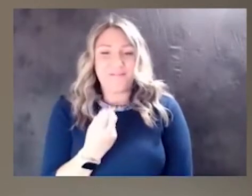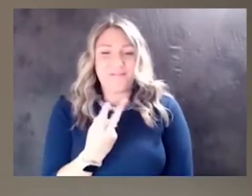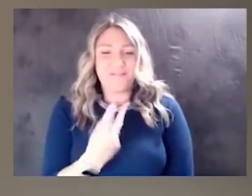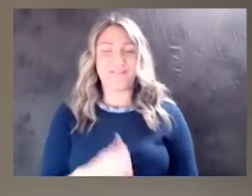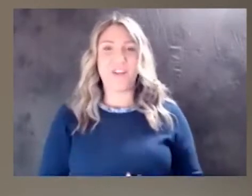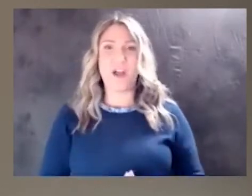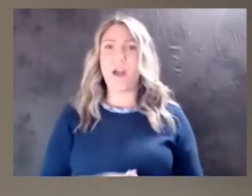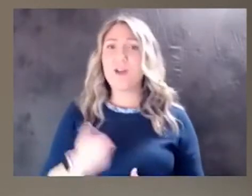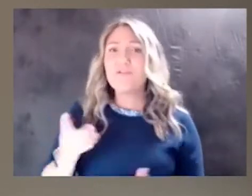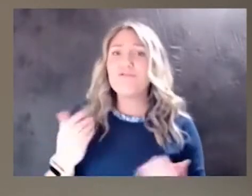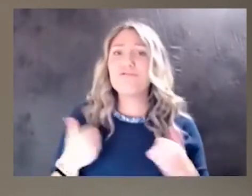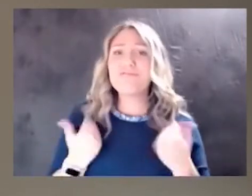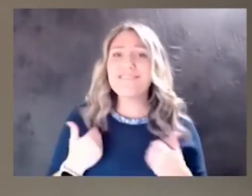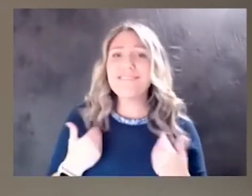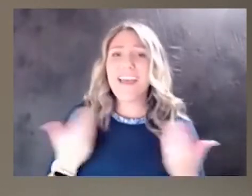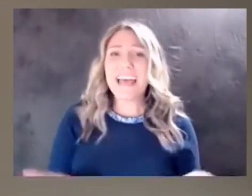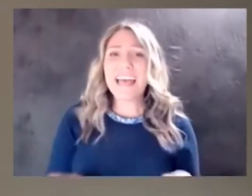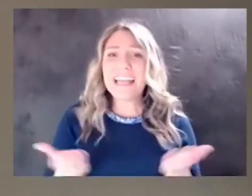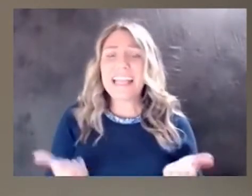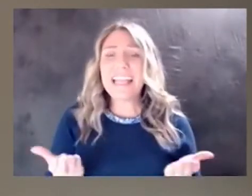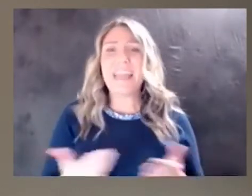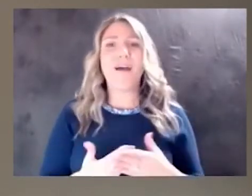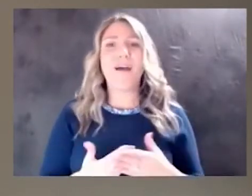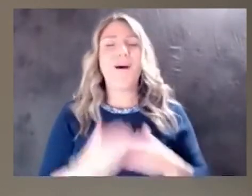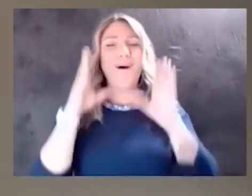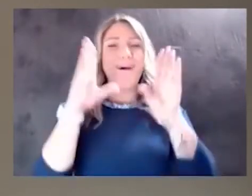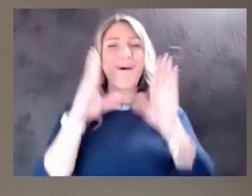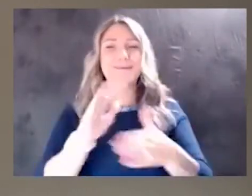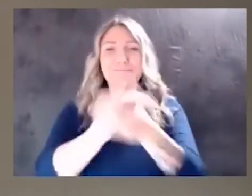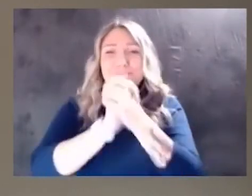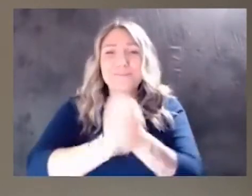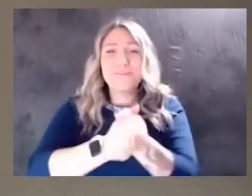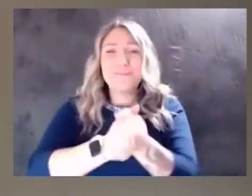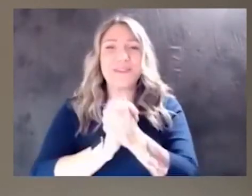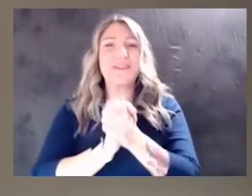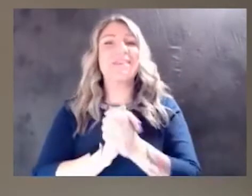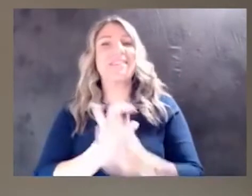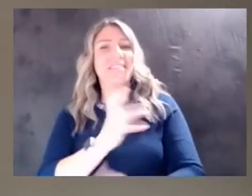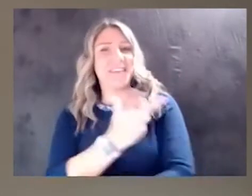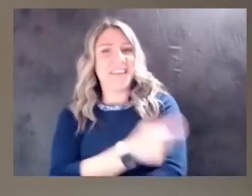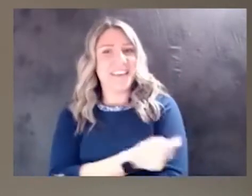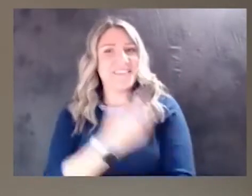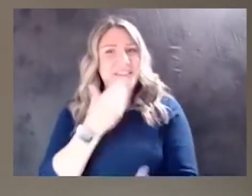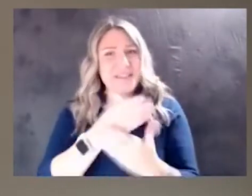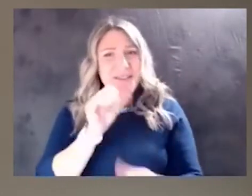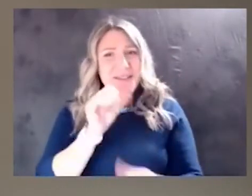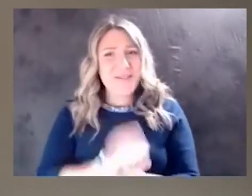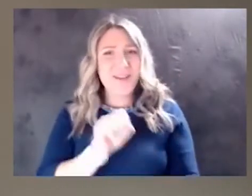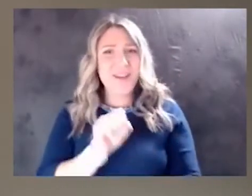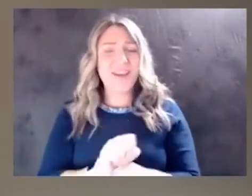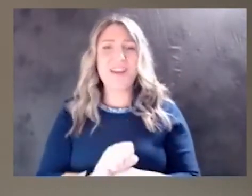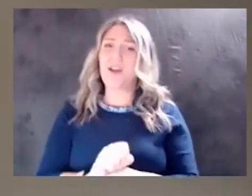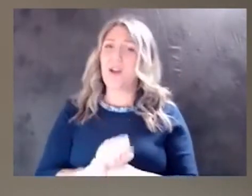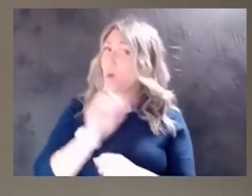youngster here. Yeah. Awesome. Congratulations on getting the vaccine. Well done. When and where did you get